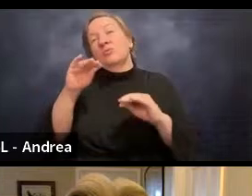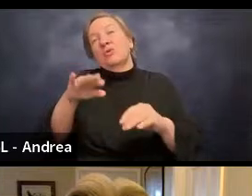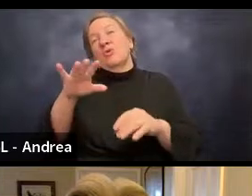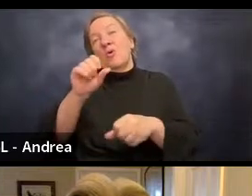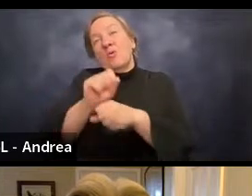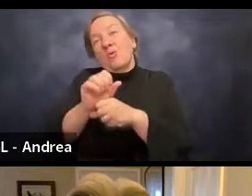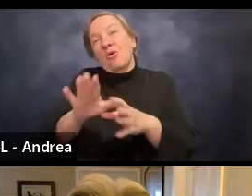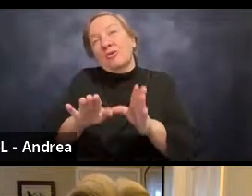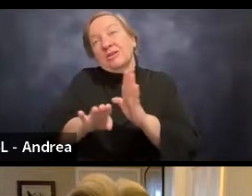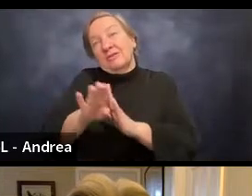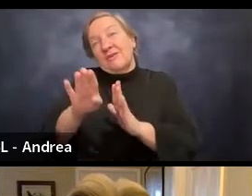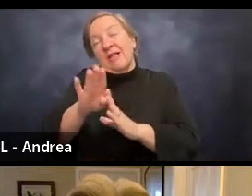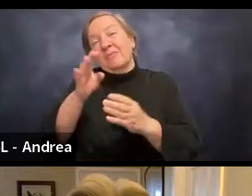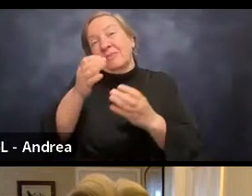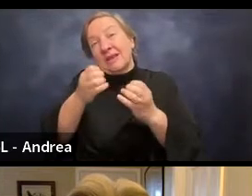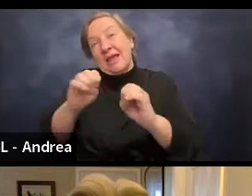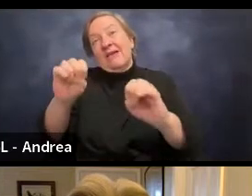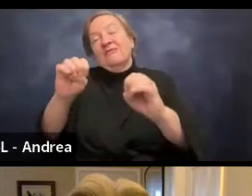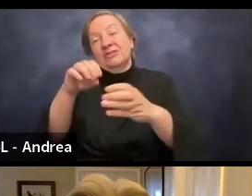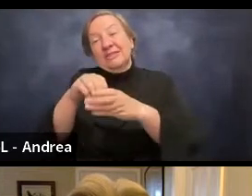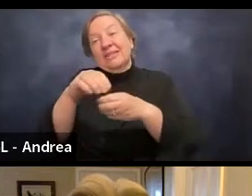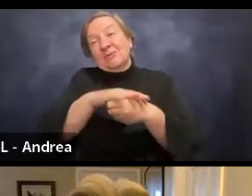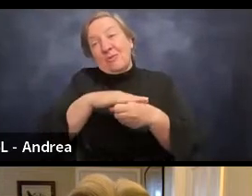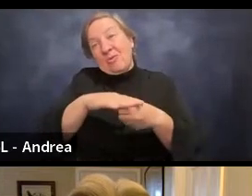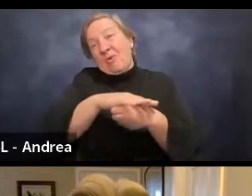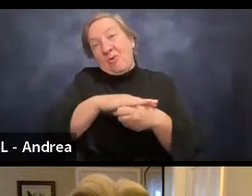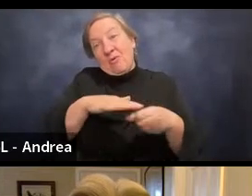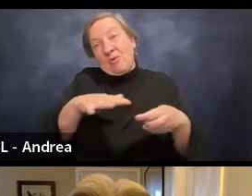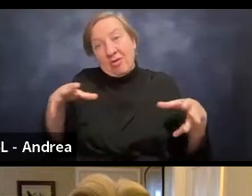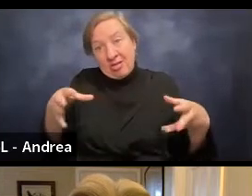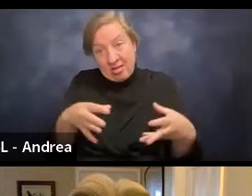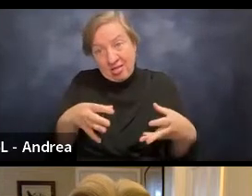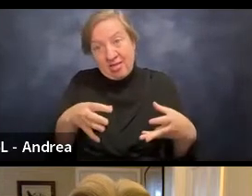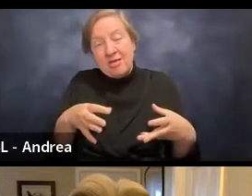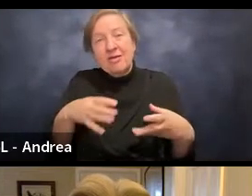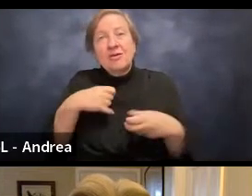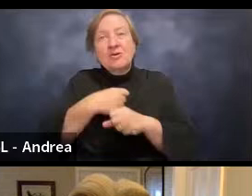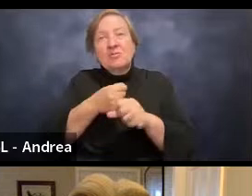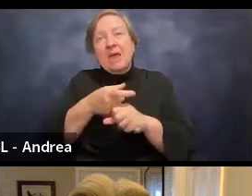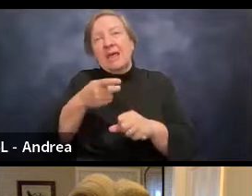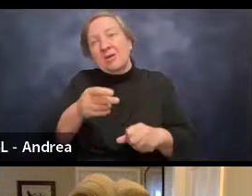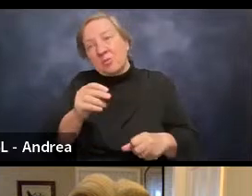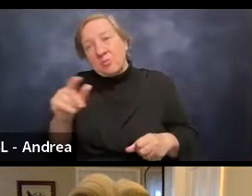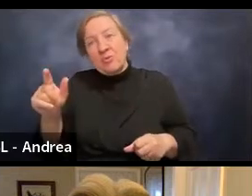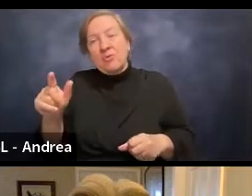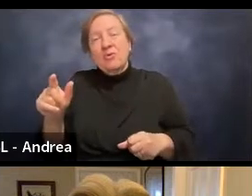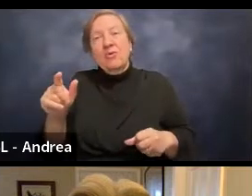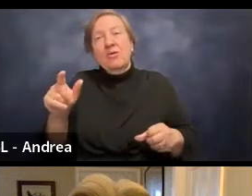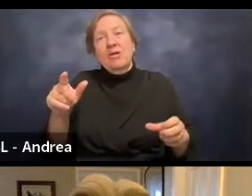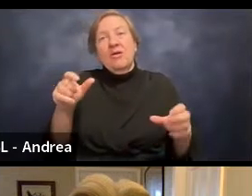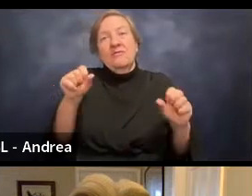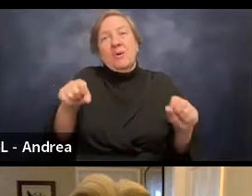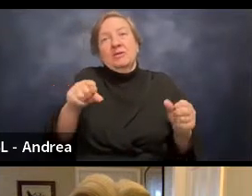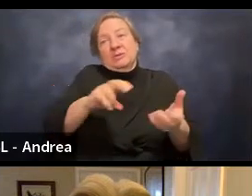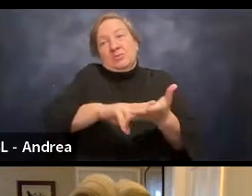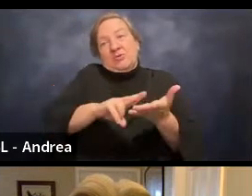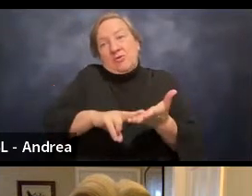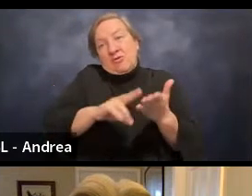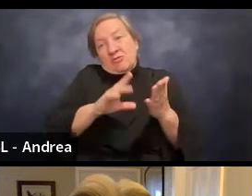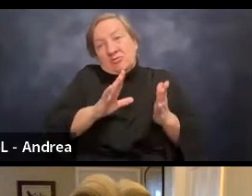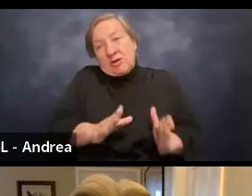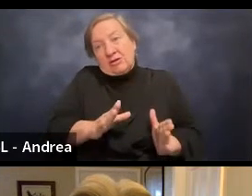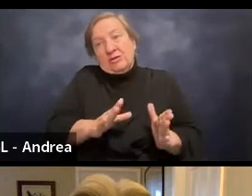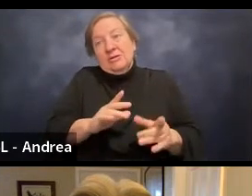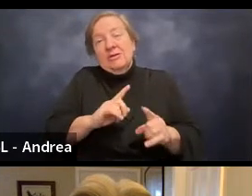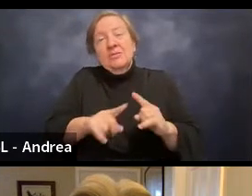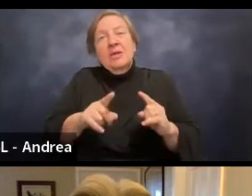workforce development efforts into the local region, you're creating a pool of possible contractors,